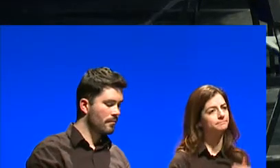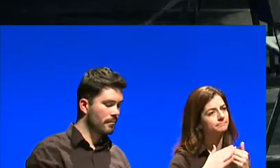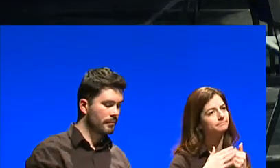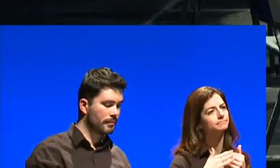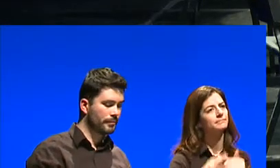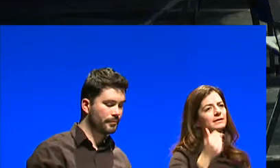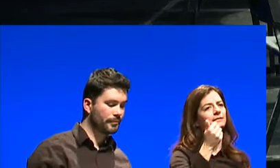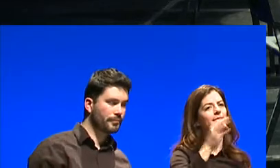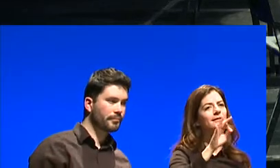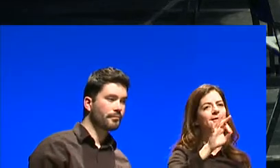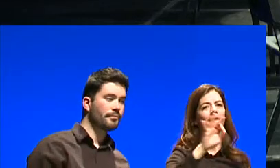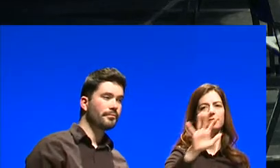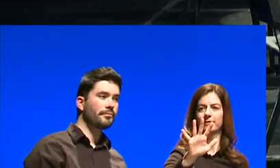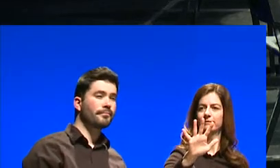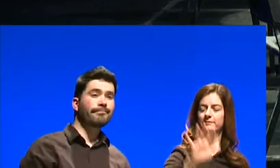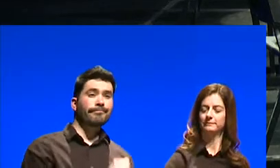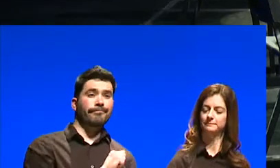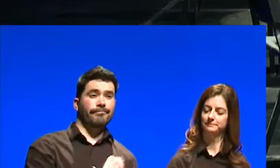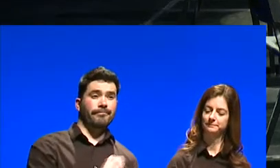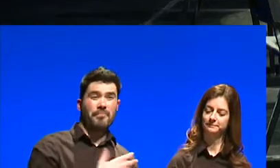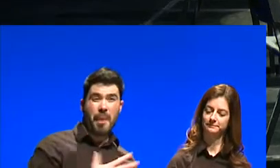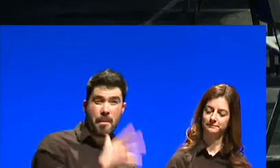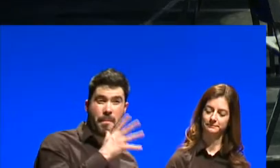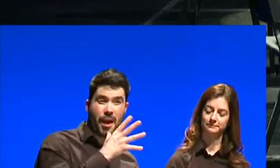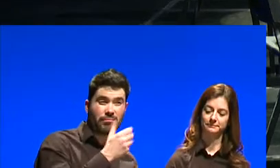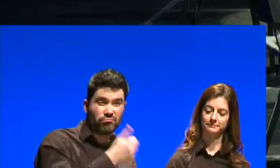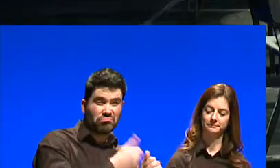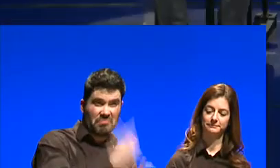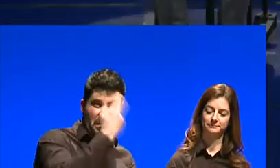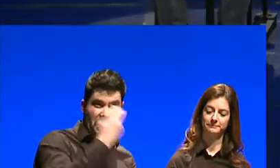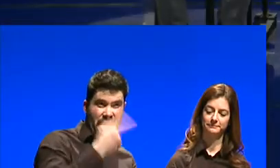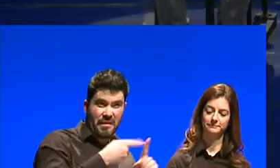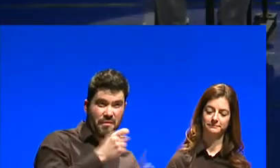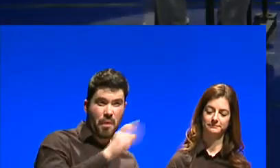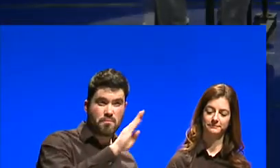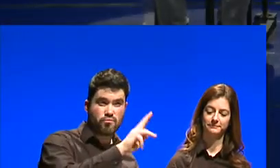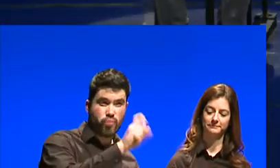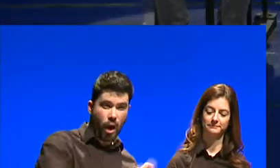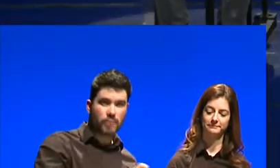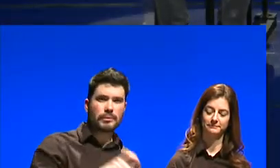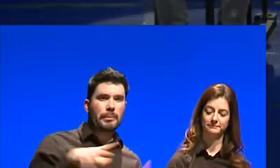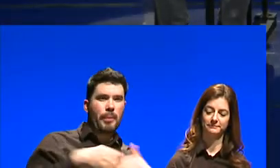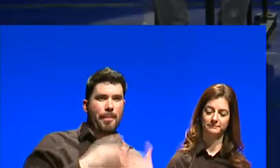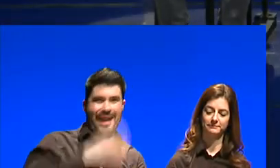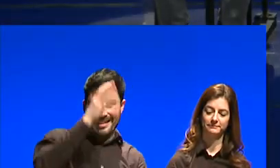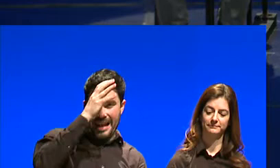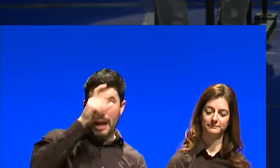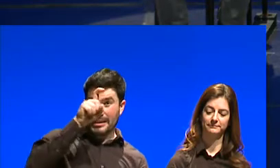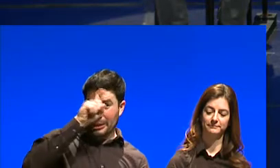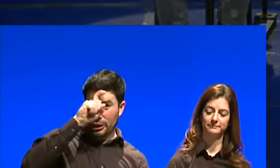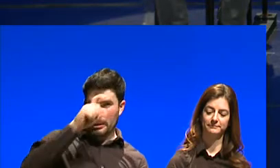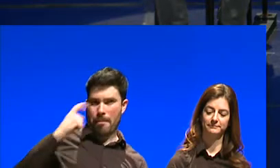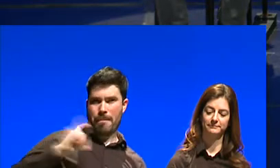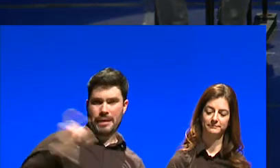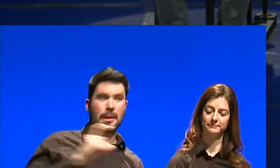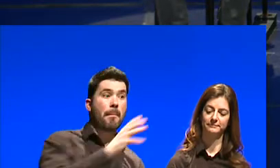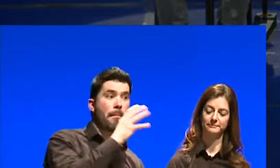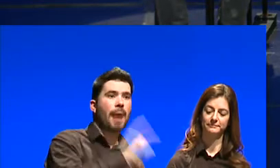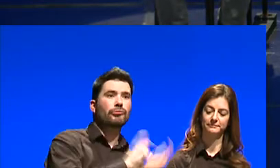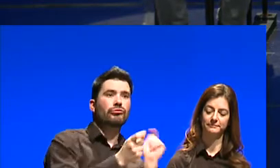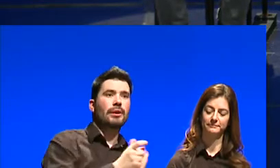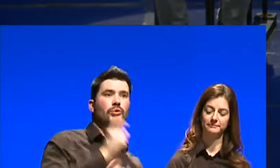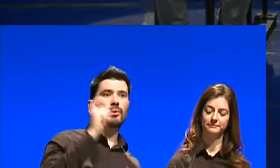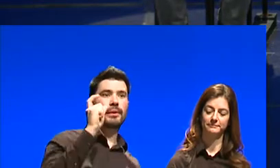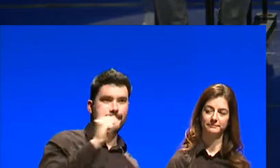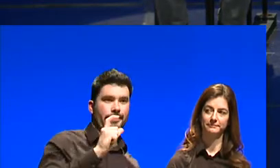1995. My mother, Margaret, the Catholic Puerto Rican from the Bronx, who married Hossam Kafaji, the Muslim Egyptian, decides to convert to Islam when I am 4 years